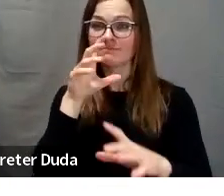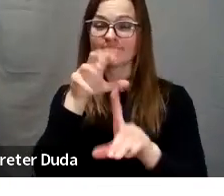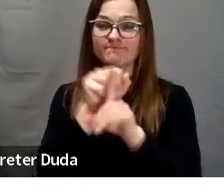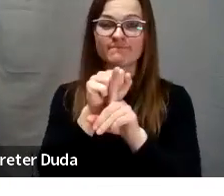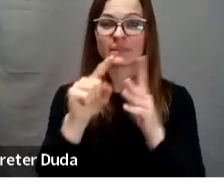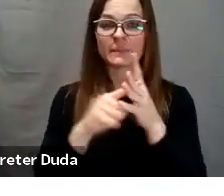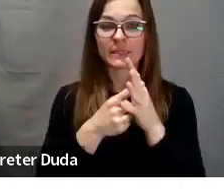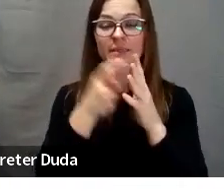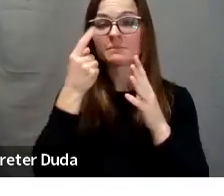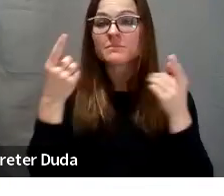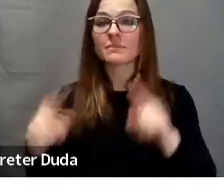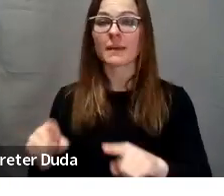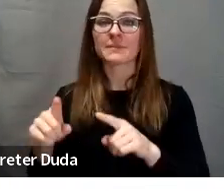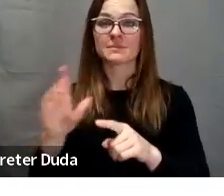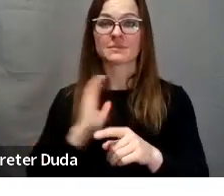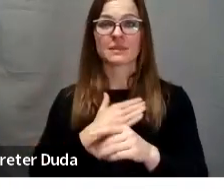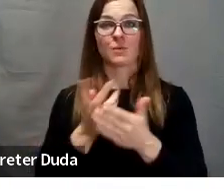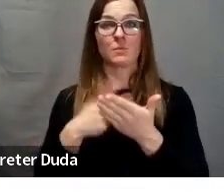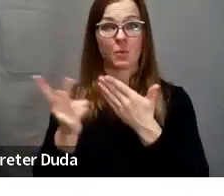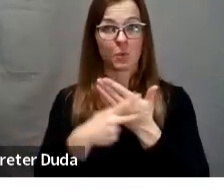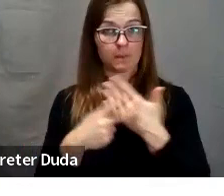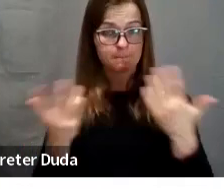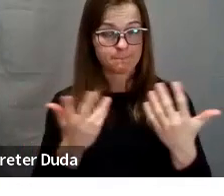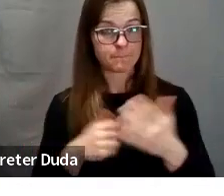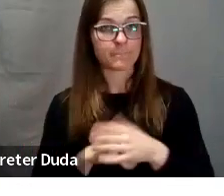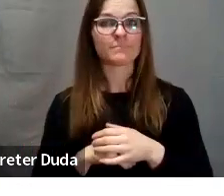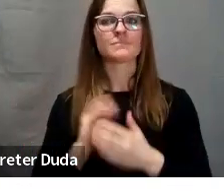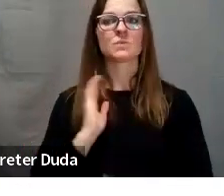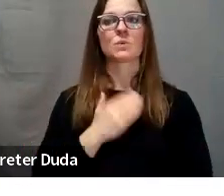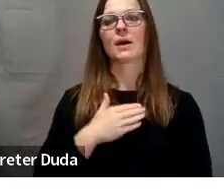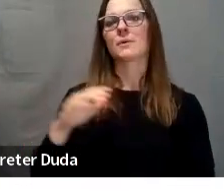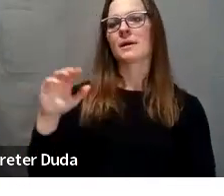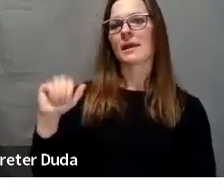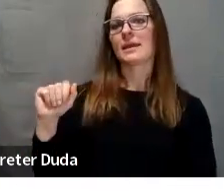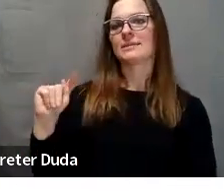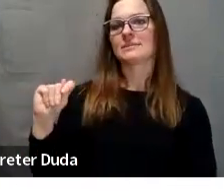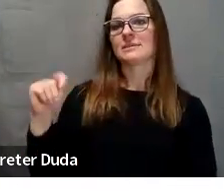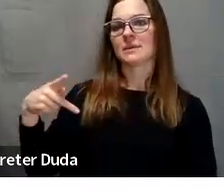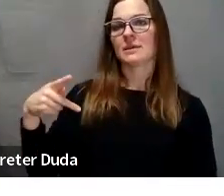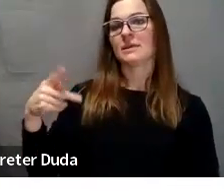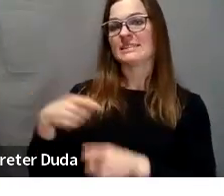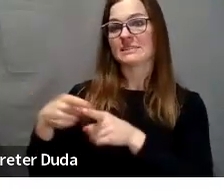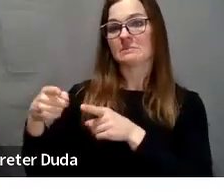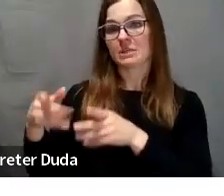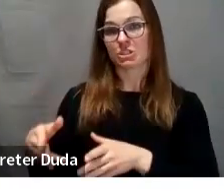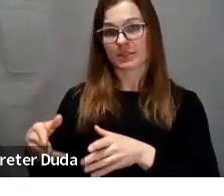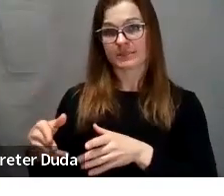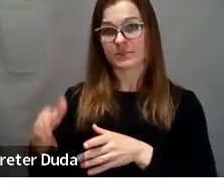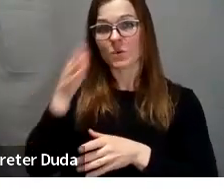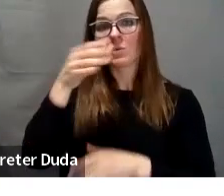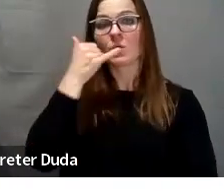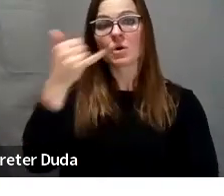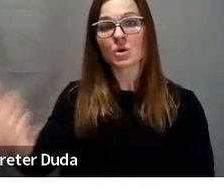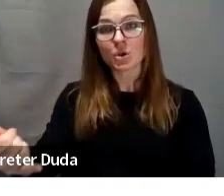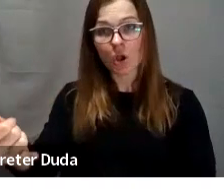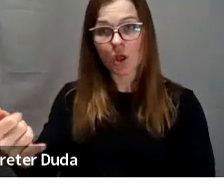what happens within our program is that we would have one of our ETA specialists call you and contact